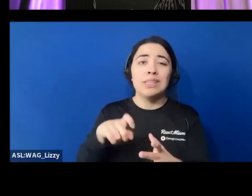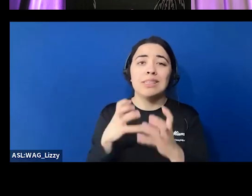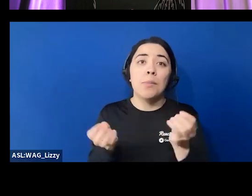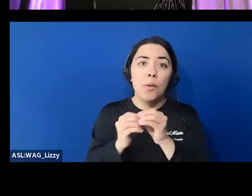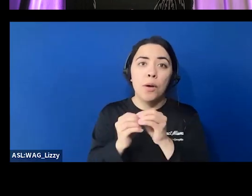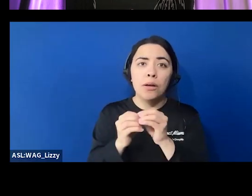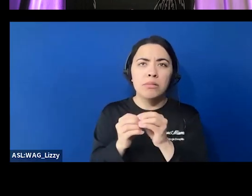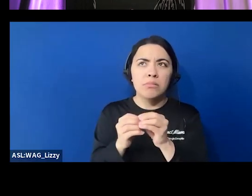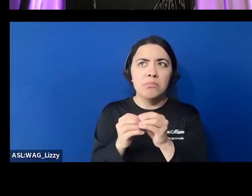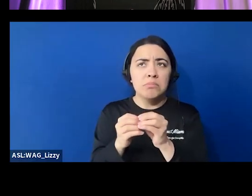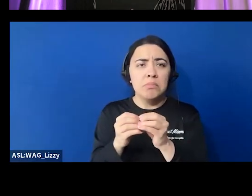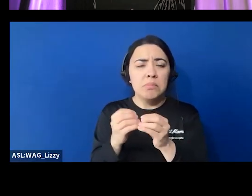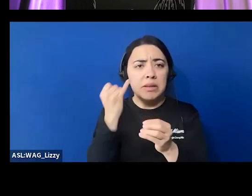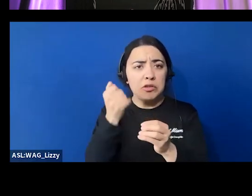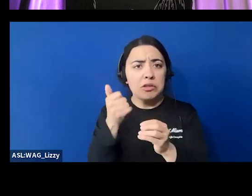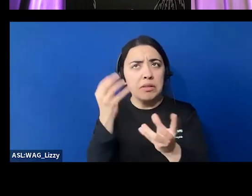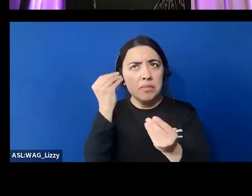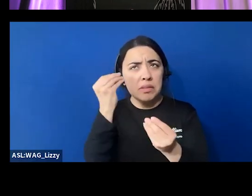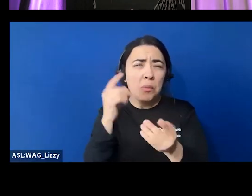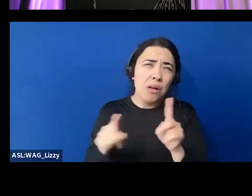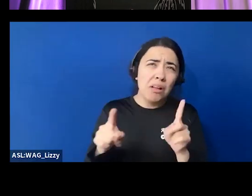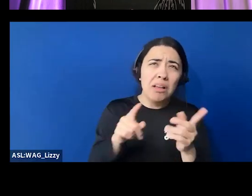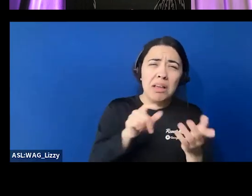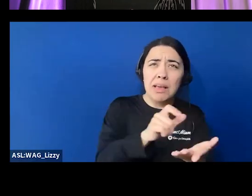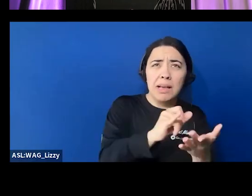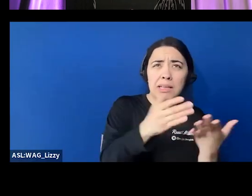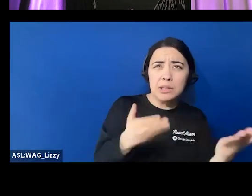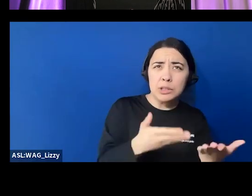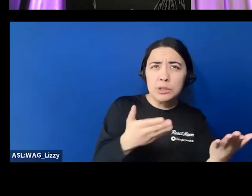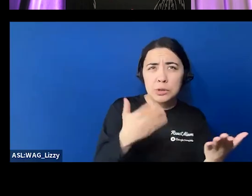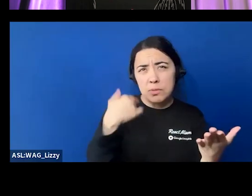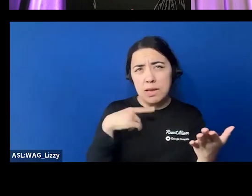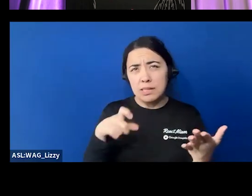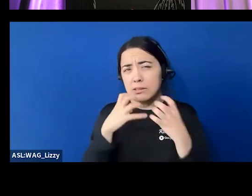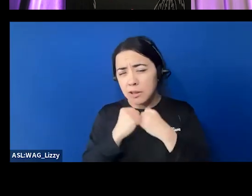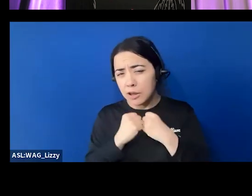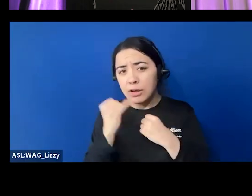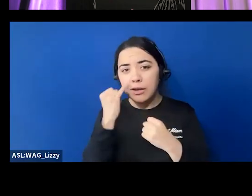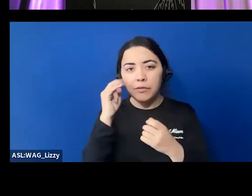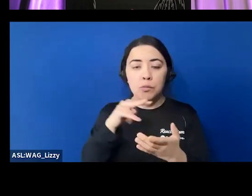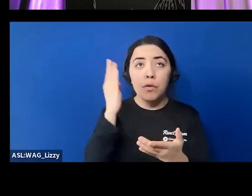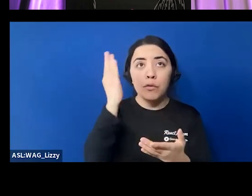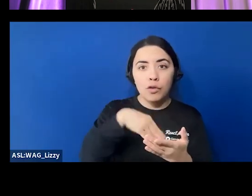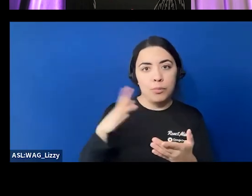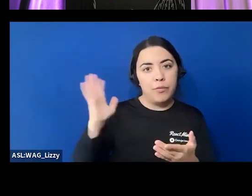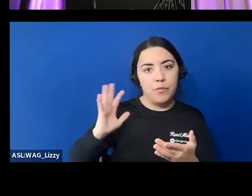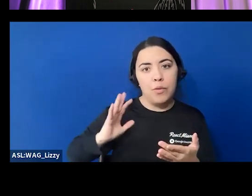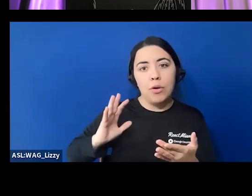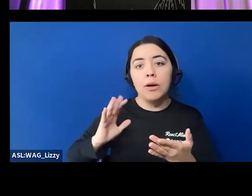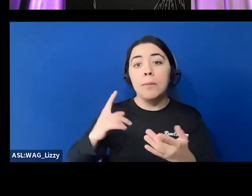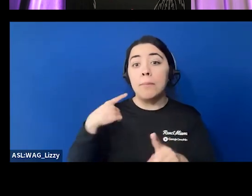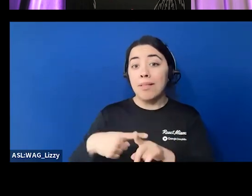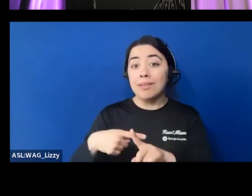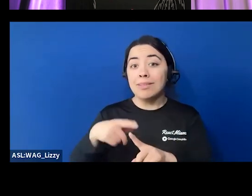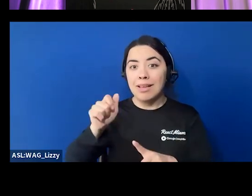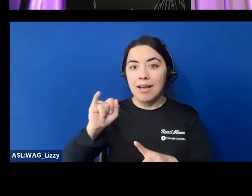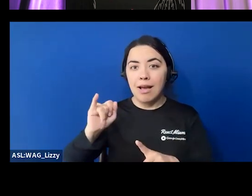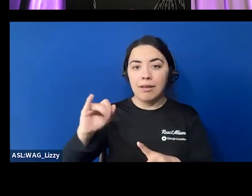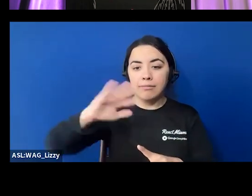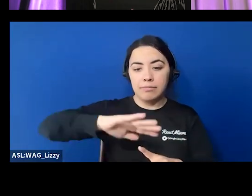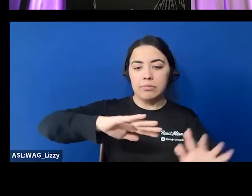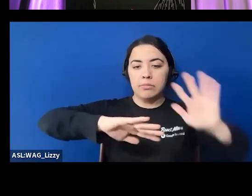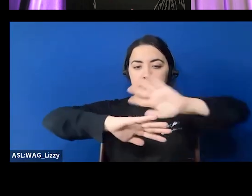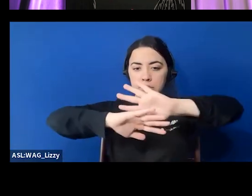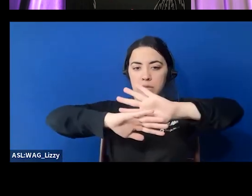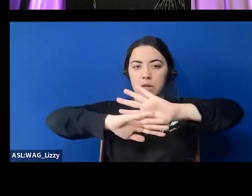here? Well, if you overlay what most code looks like we were saying before, and then you put what AI is best at on top of that, you can see that AI is